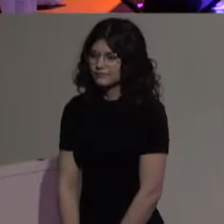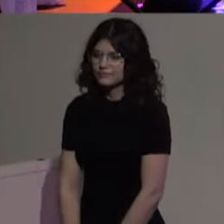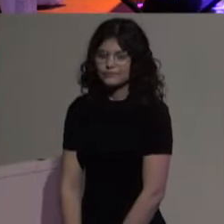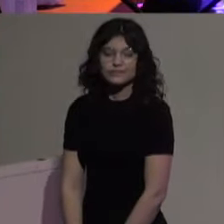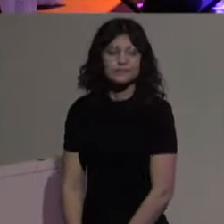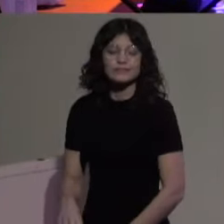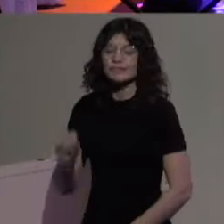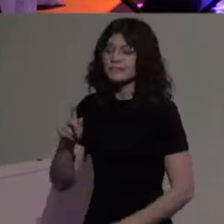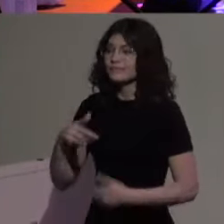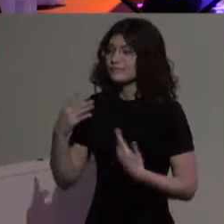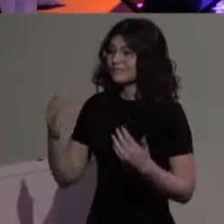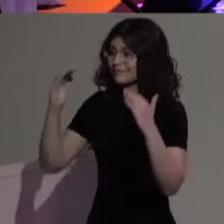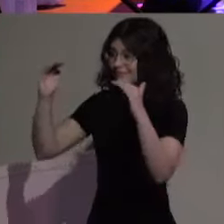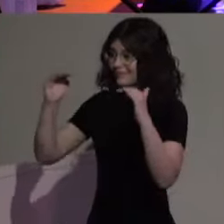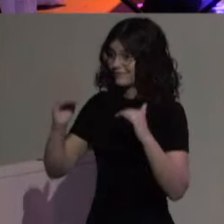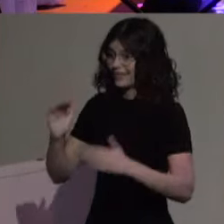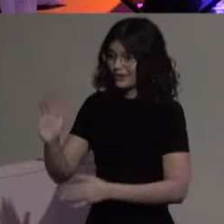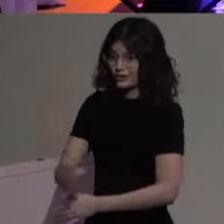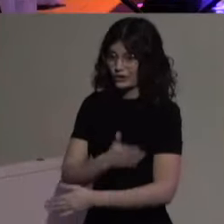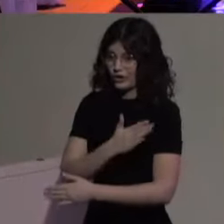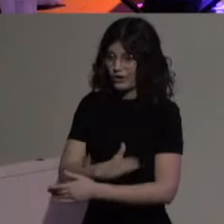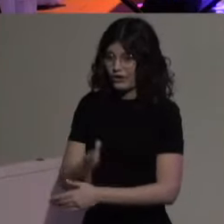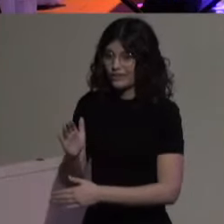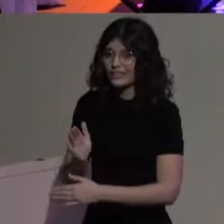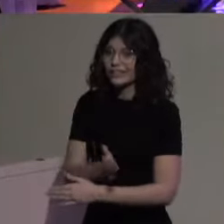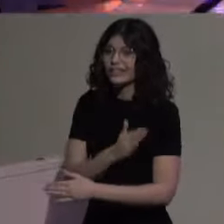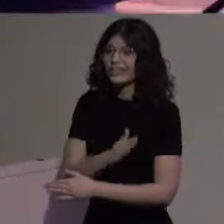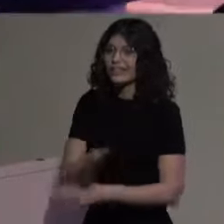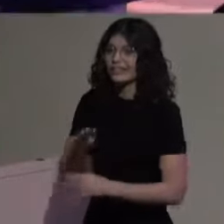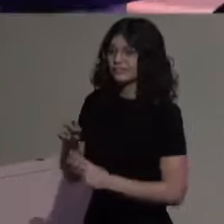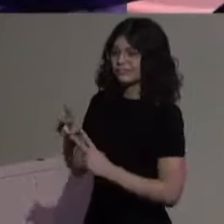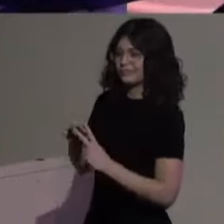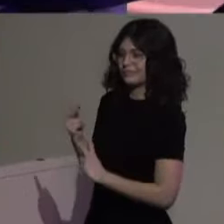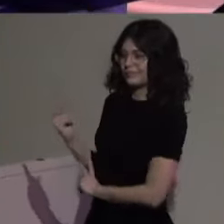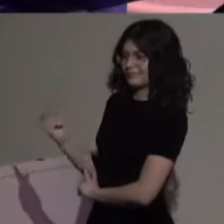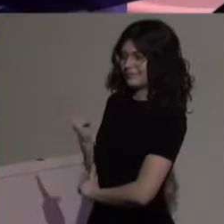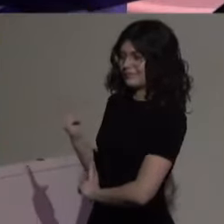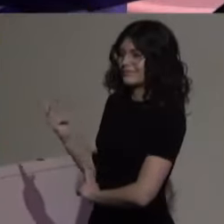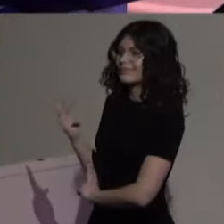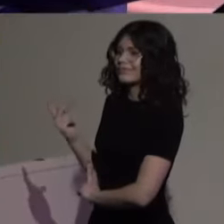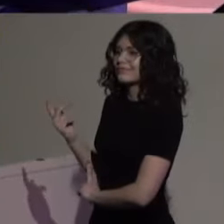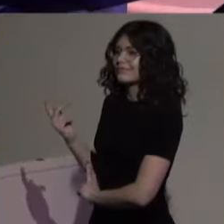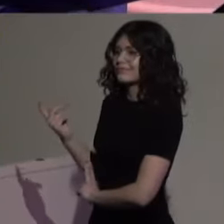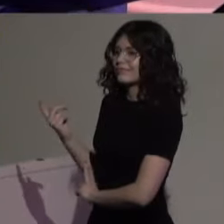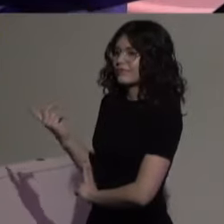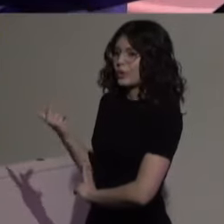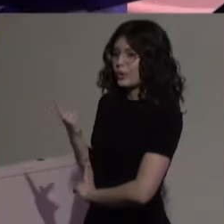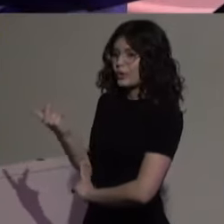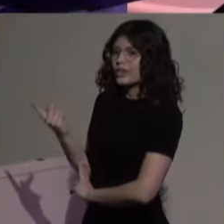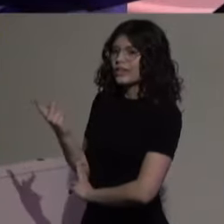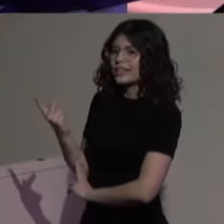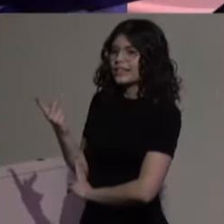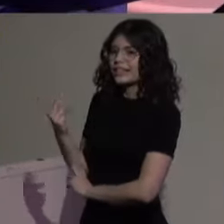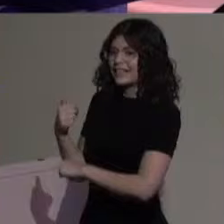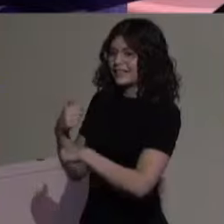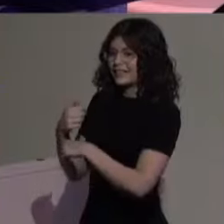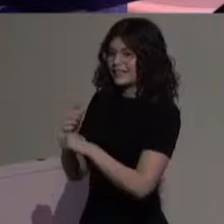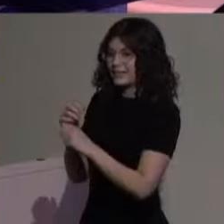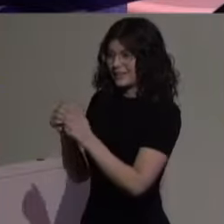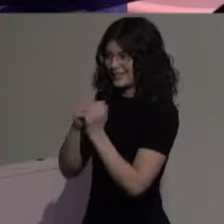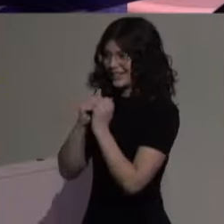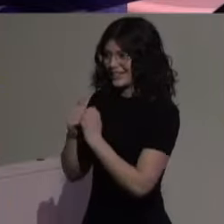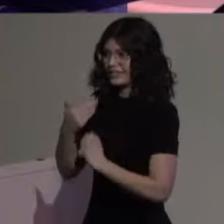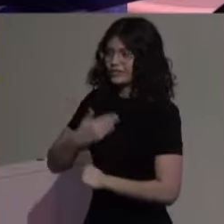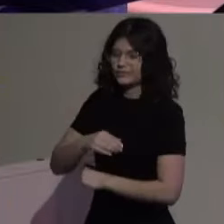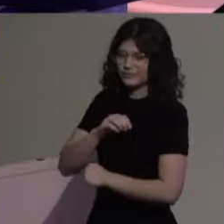Okay, so our next song is a duo that me and Layla actually composed. And yes, I'm